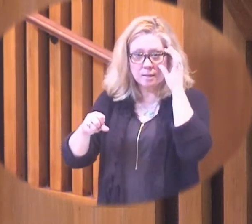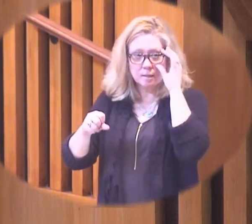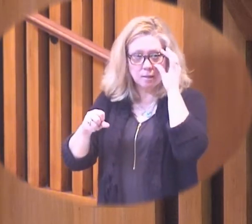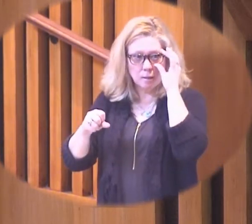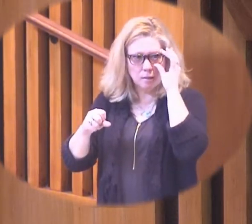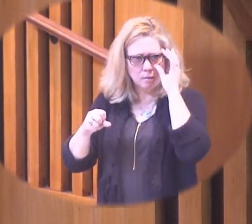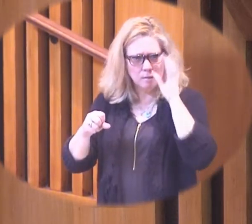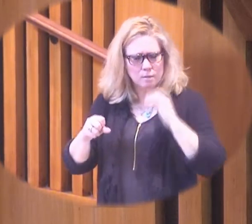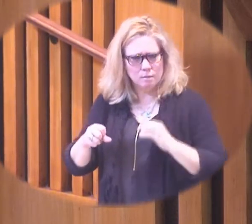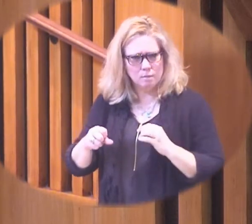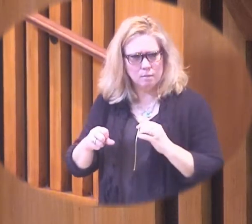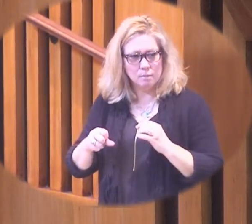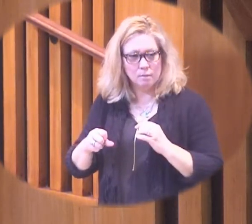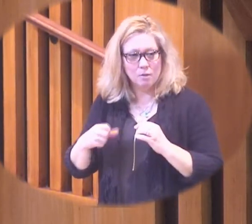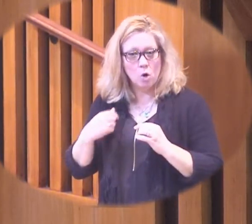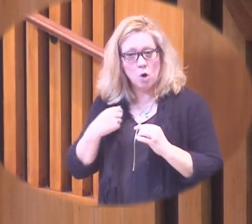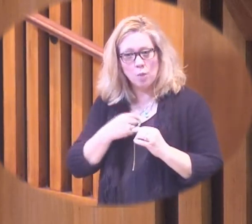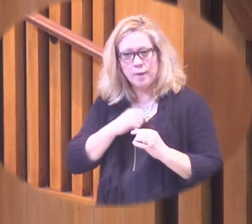do they become number one?